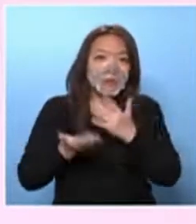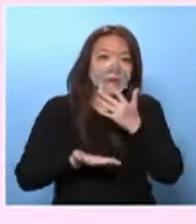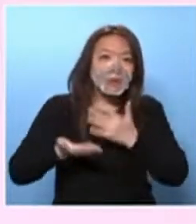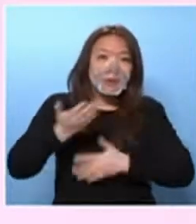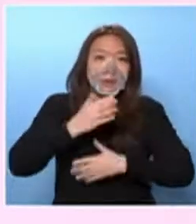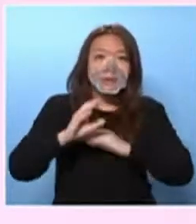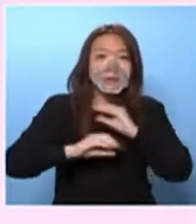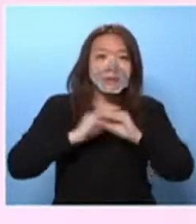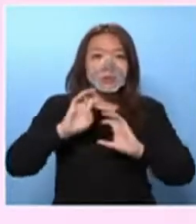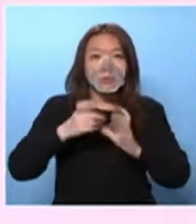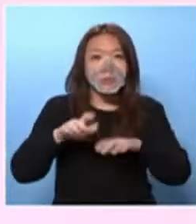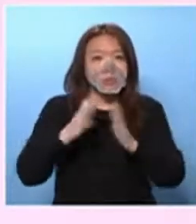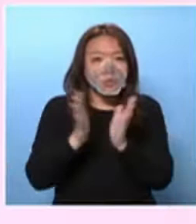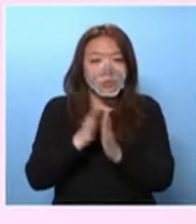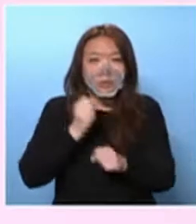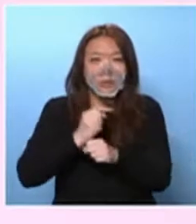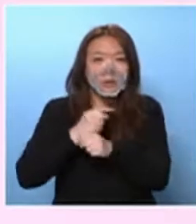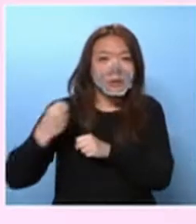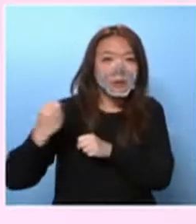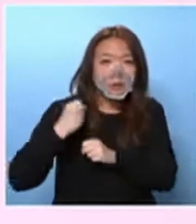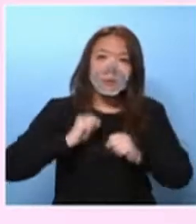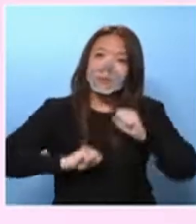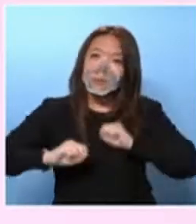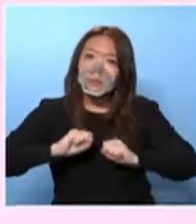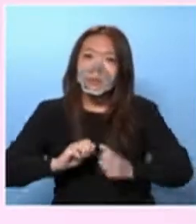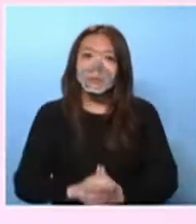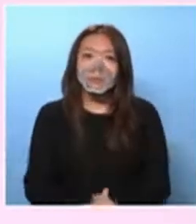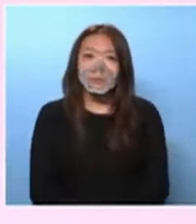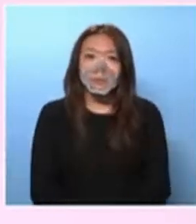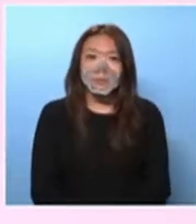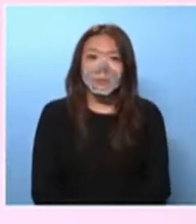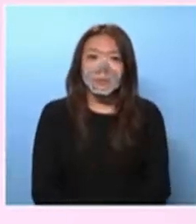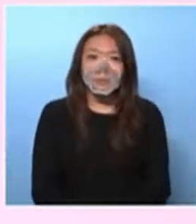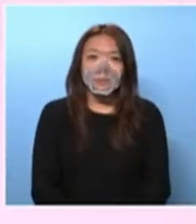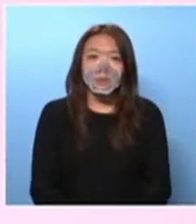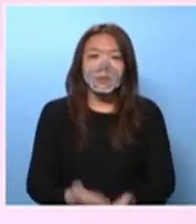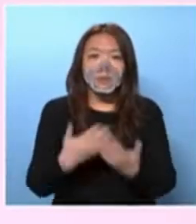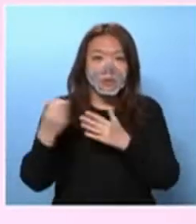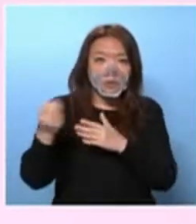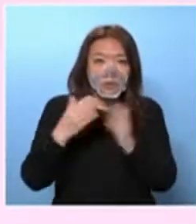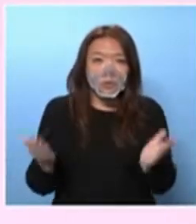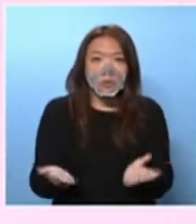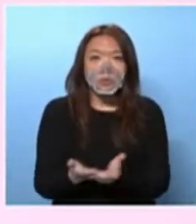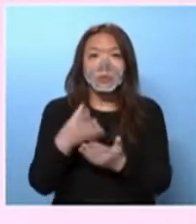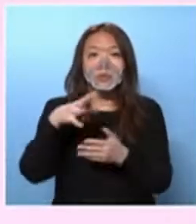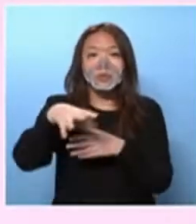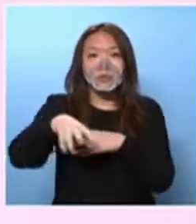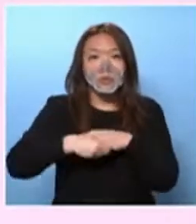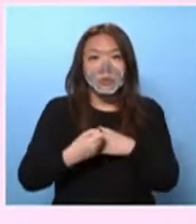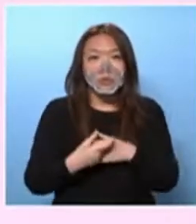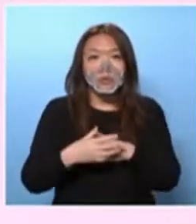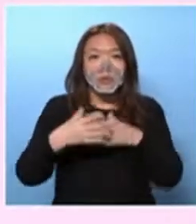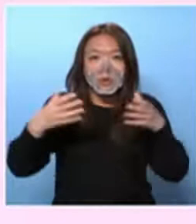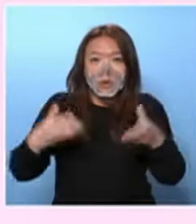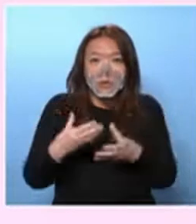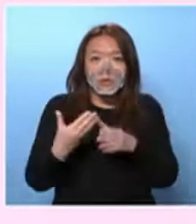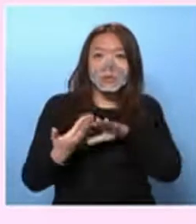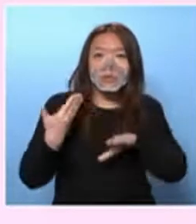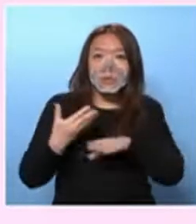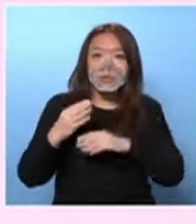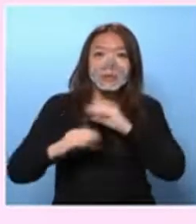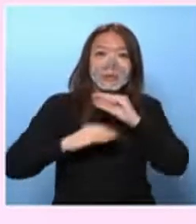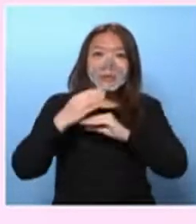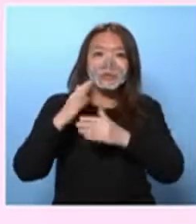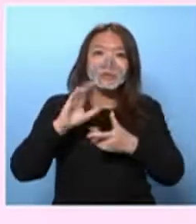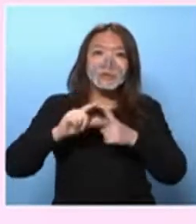and the industry in the coming 3 years, with a view to enhancing the overall productivity and performance of the construction industry. Further encourage the